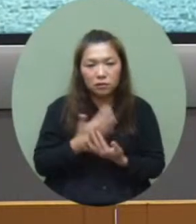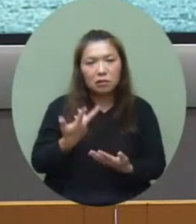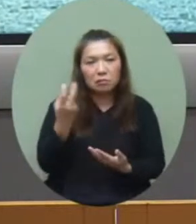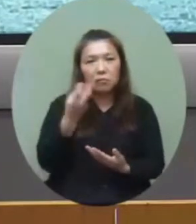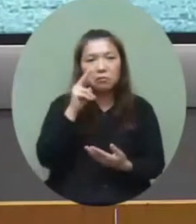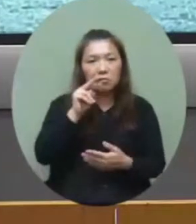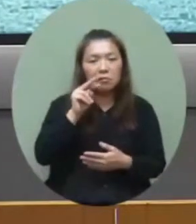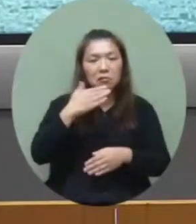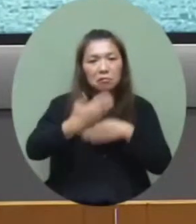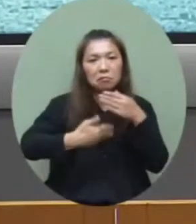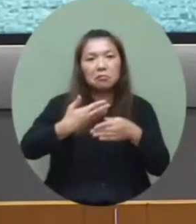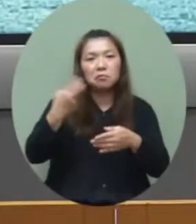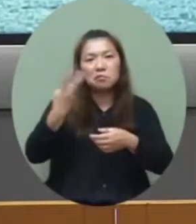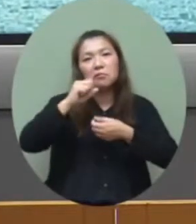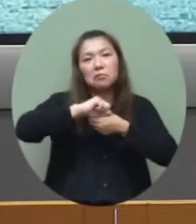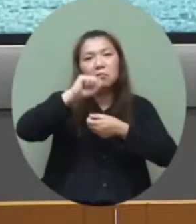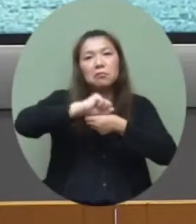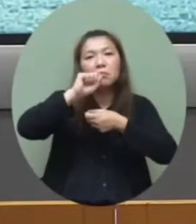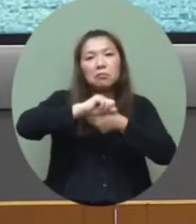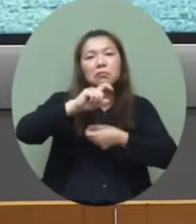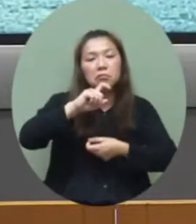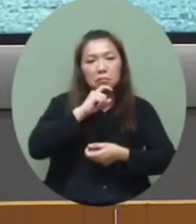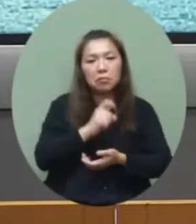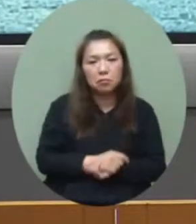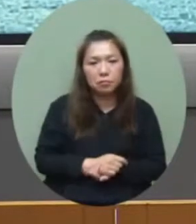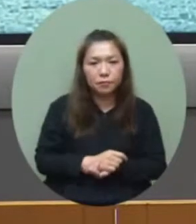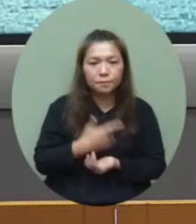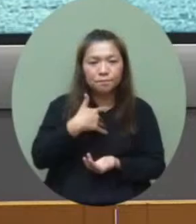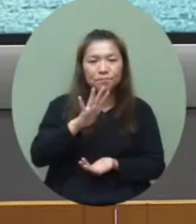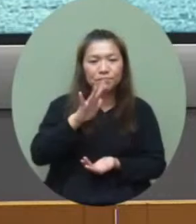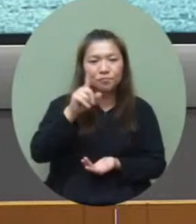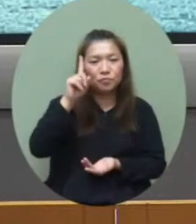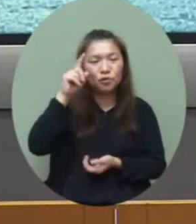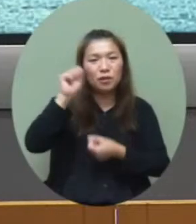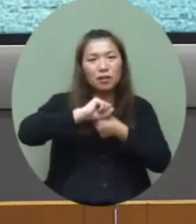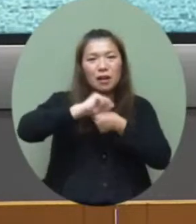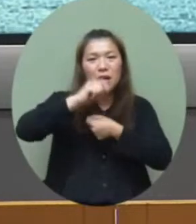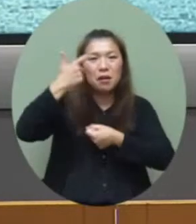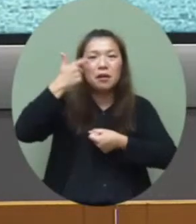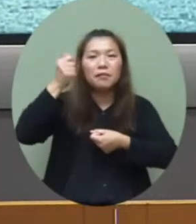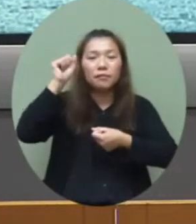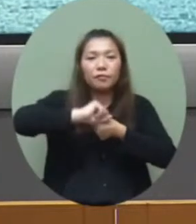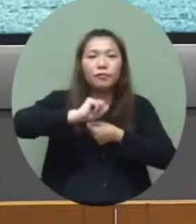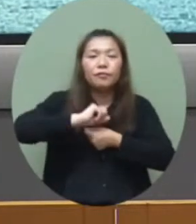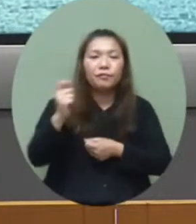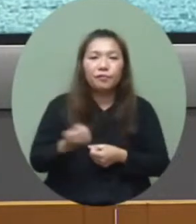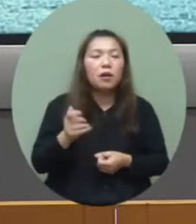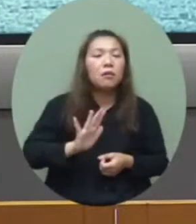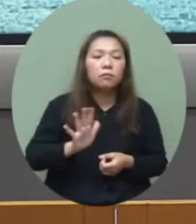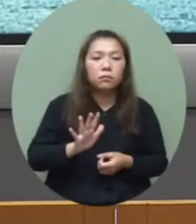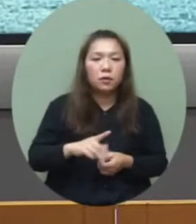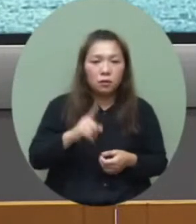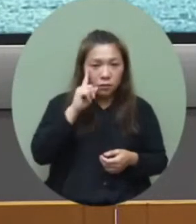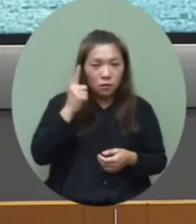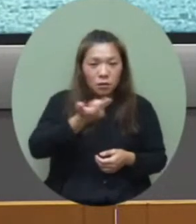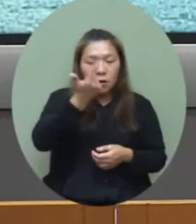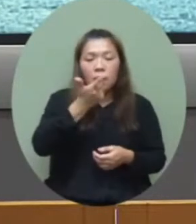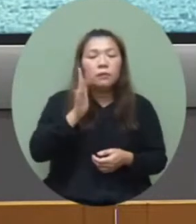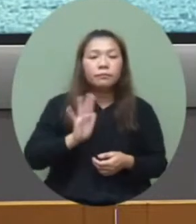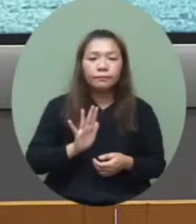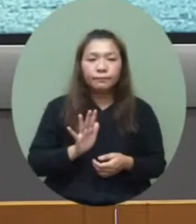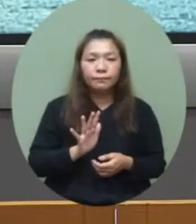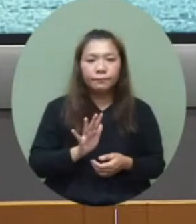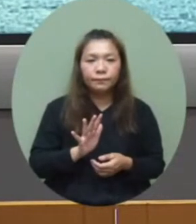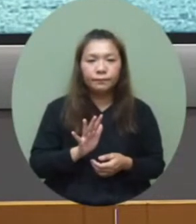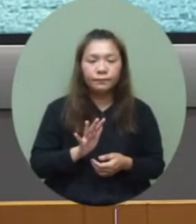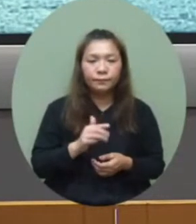when we will see a certain number of cases. From the trend, we only know that this is an increasing trend, and we hope